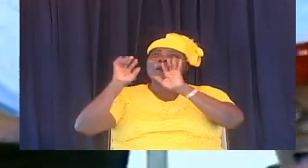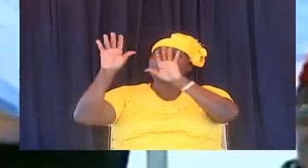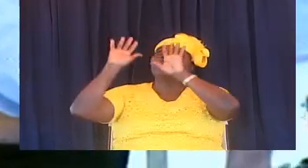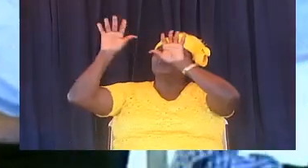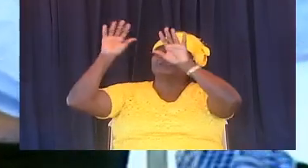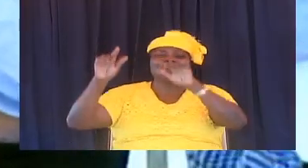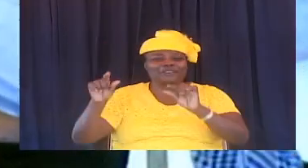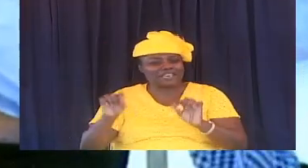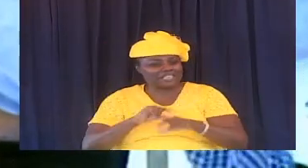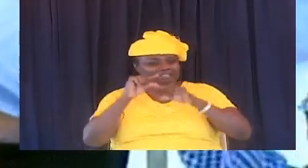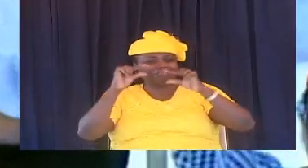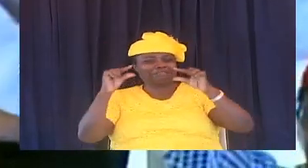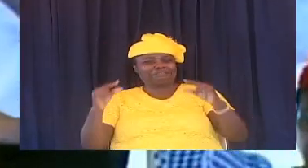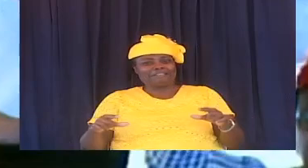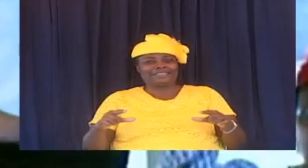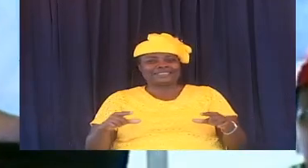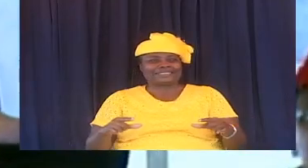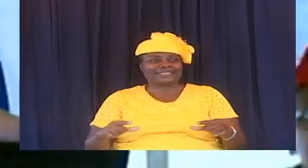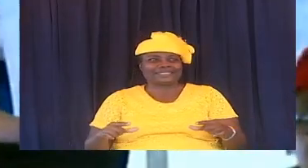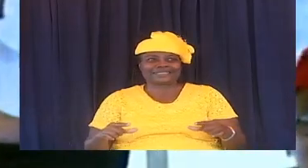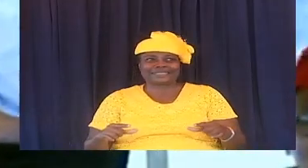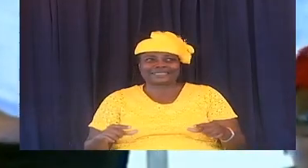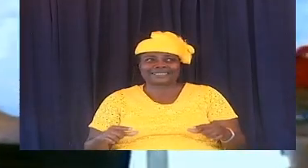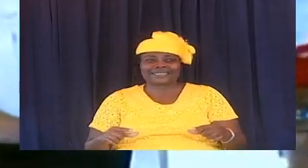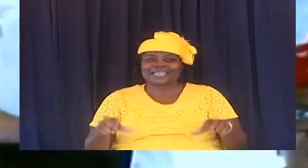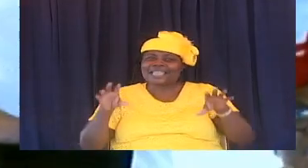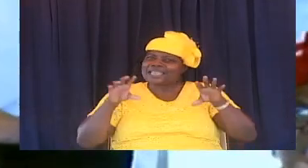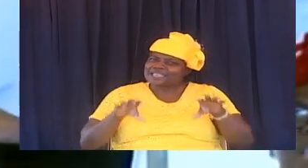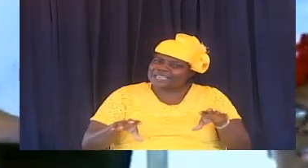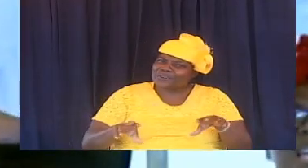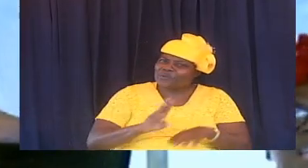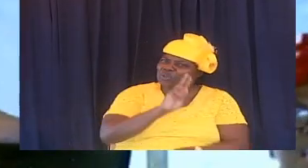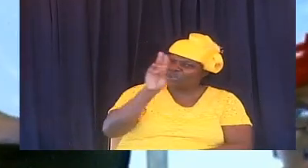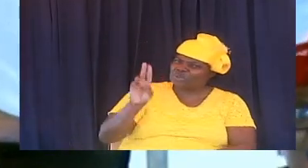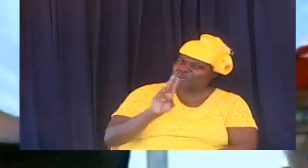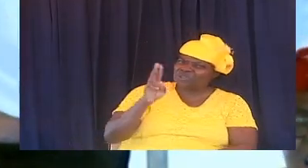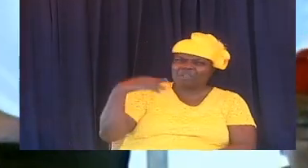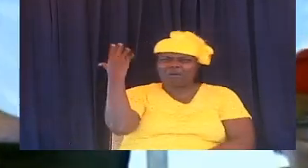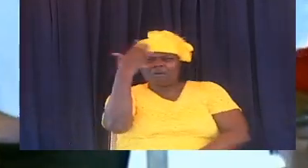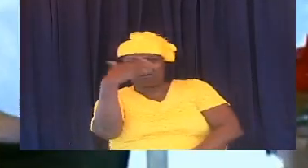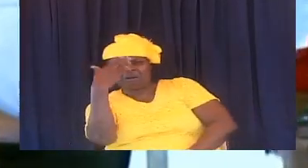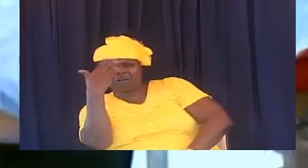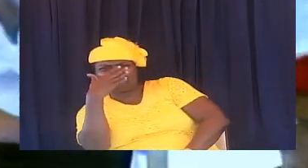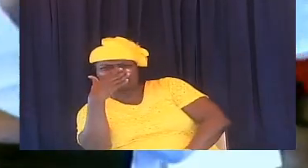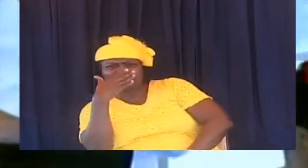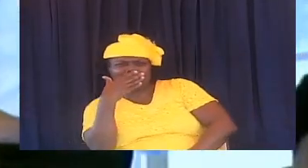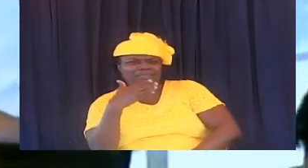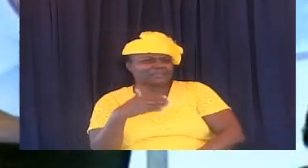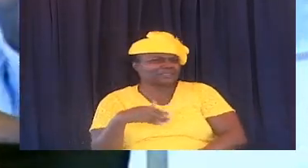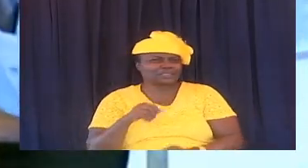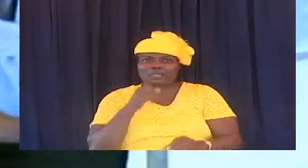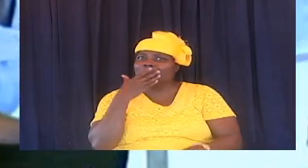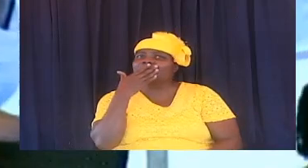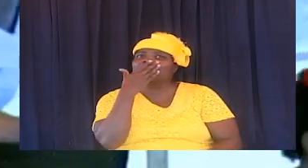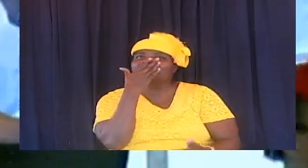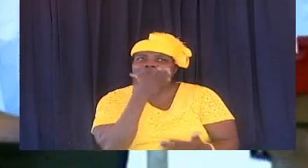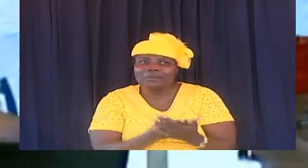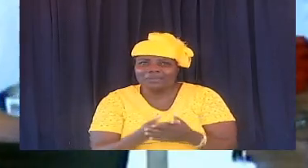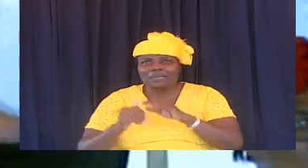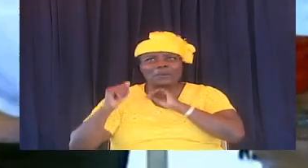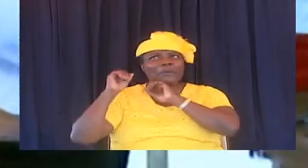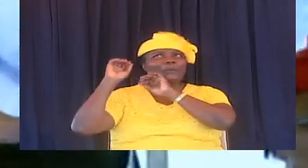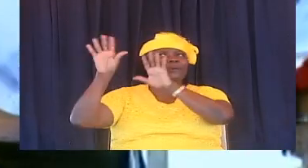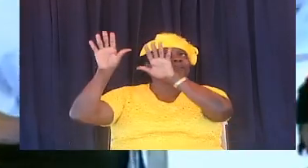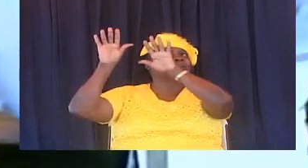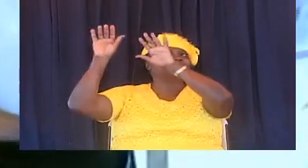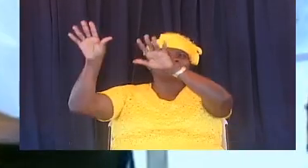good? Isn't he, can we use the word awfully good? He's wonderful. Or